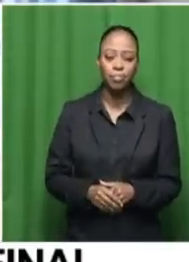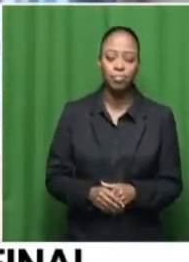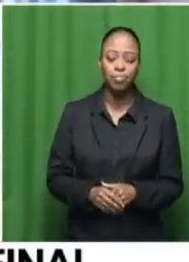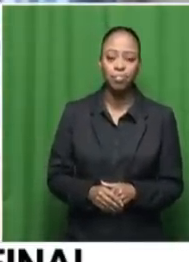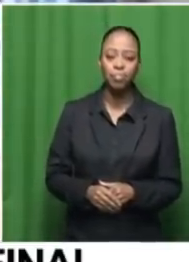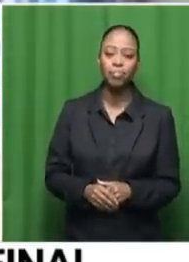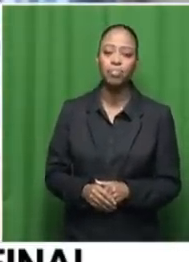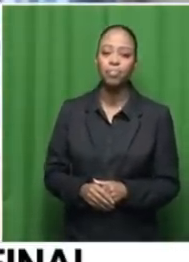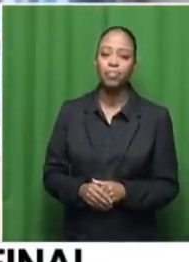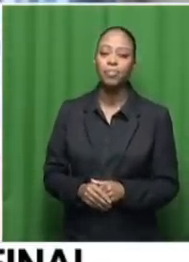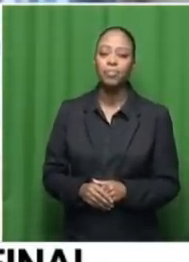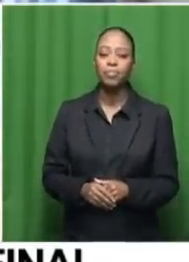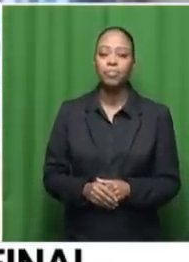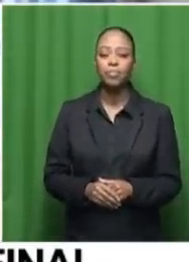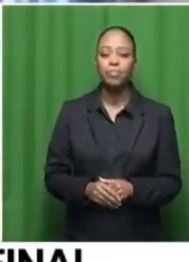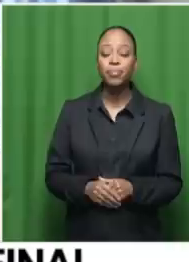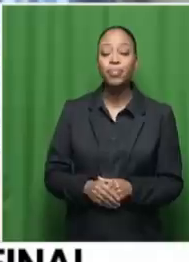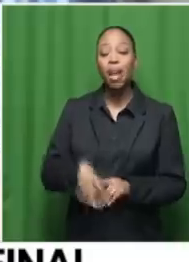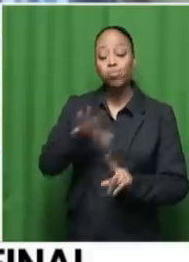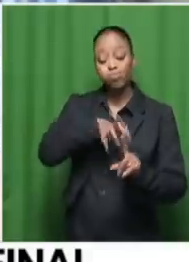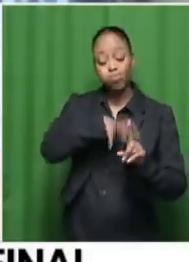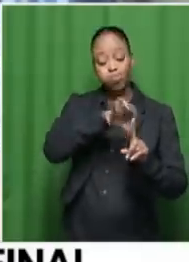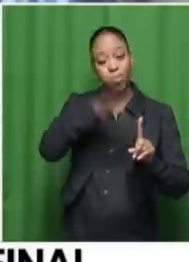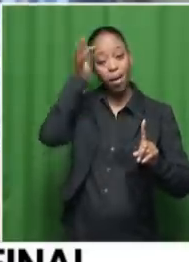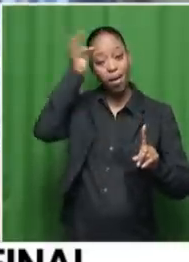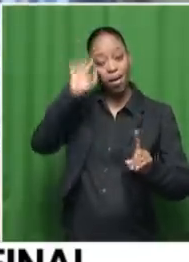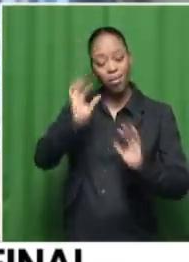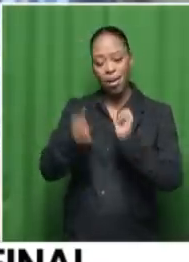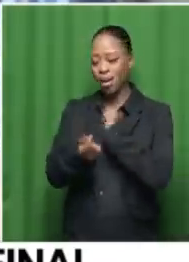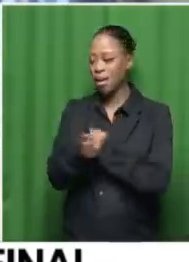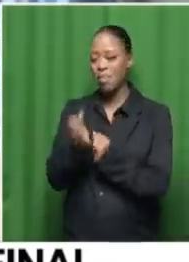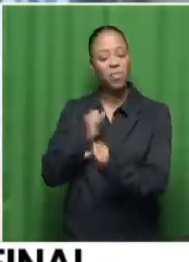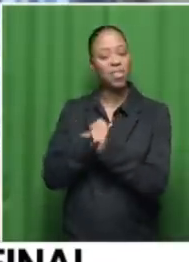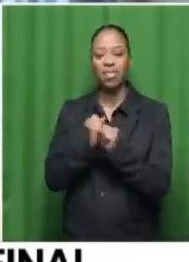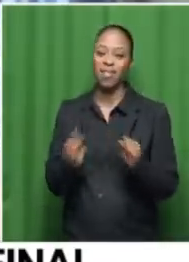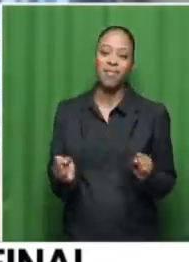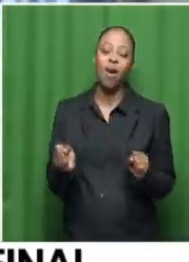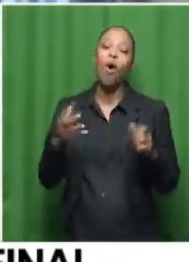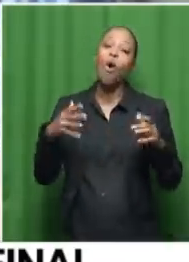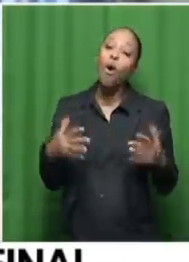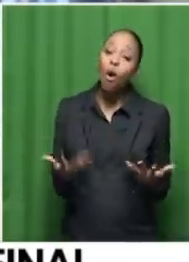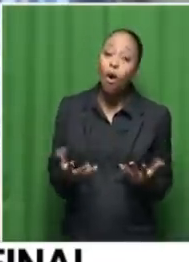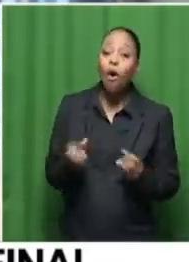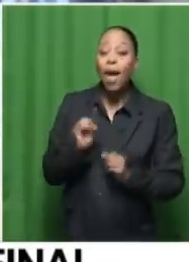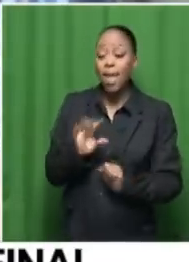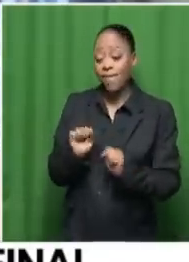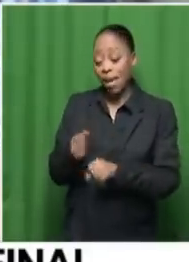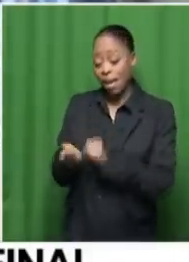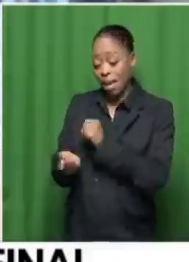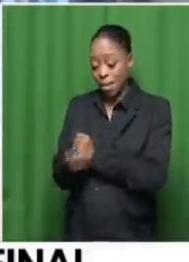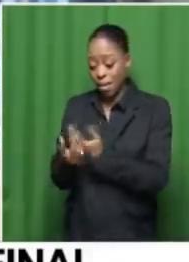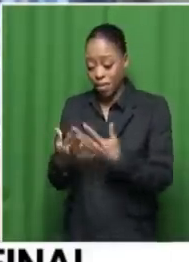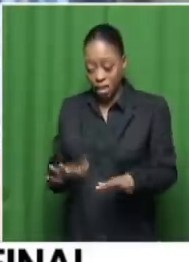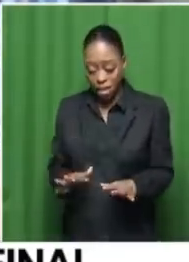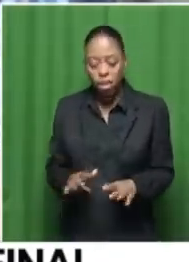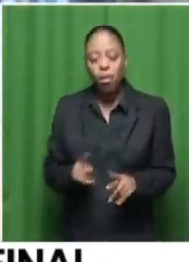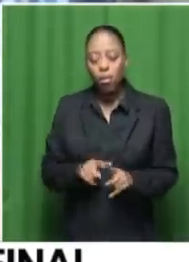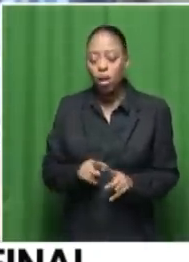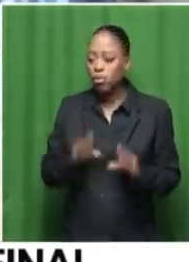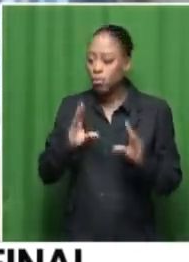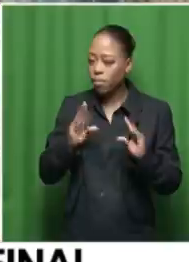with us today, and state capture would probably not have happened, or if it had happened, it would have been nipped in the